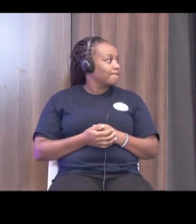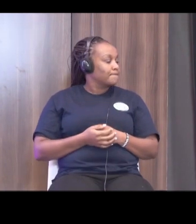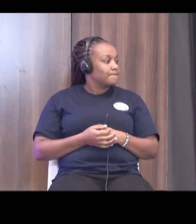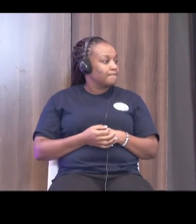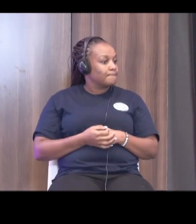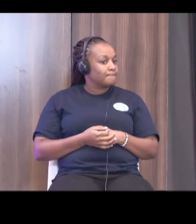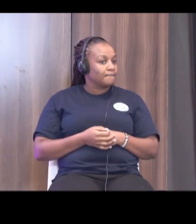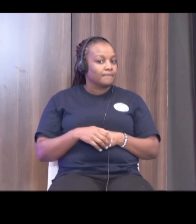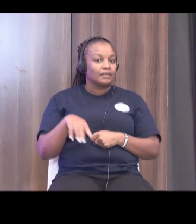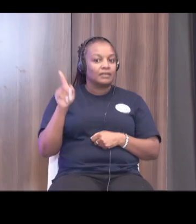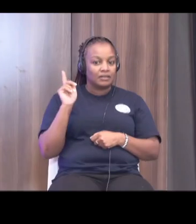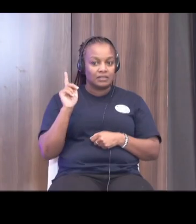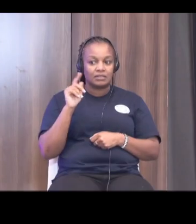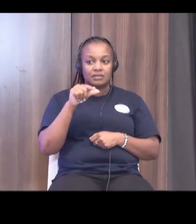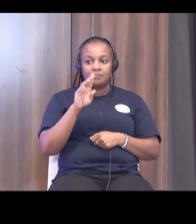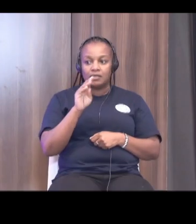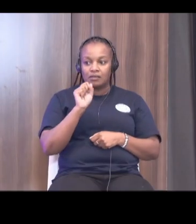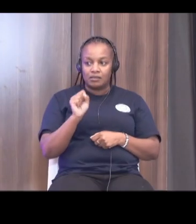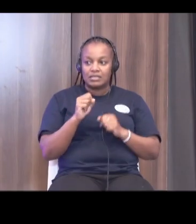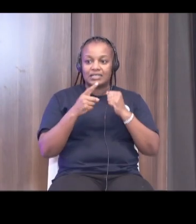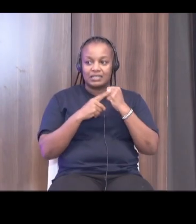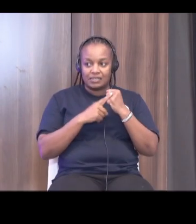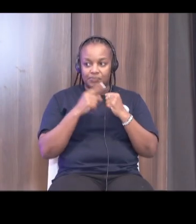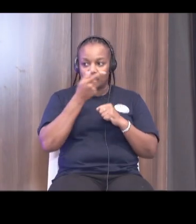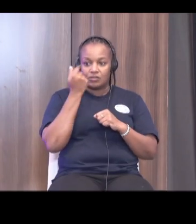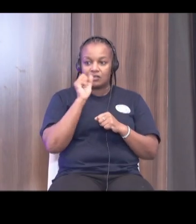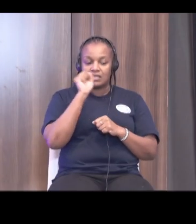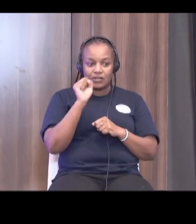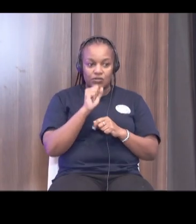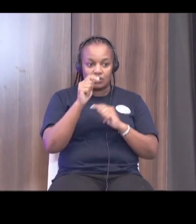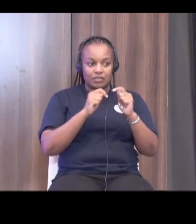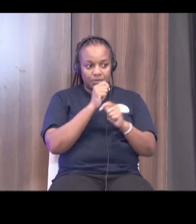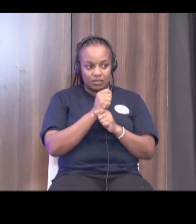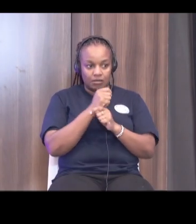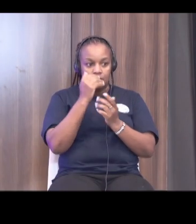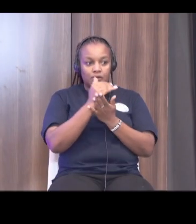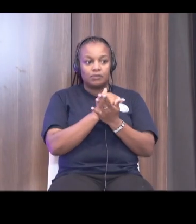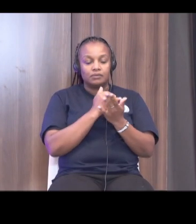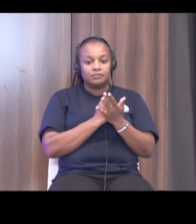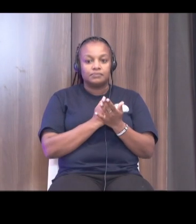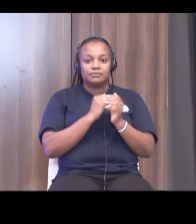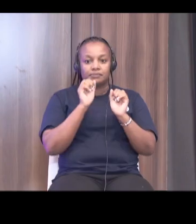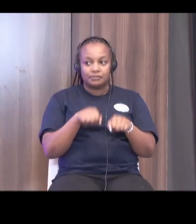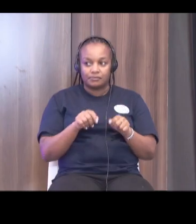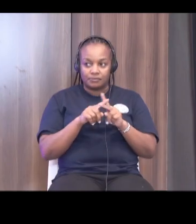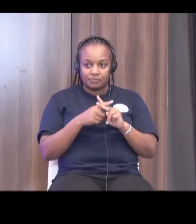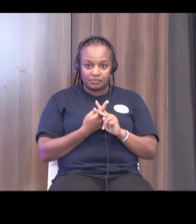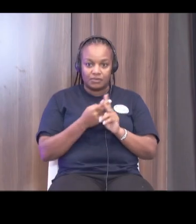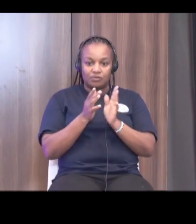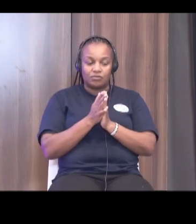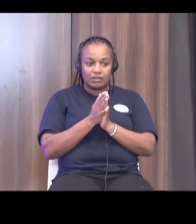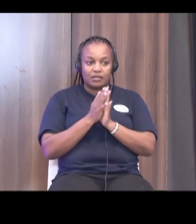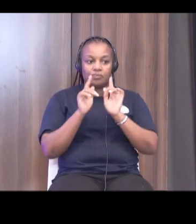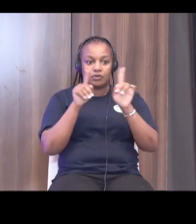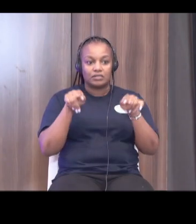This is the GBS 6, because of the 6 serotypes, clinical development program. I'm going to start, as you can see here, with the boxes, telling